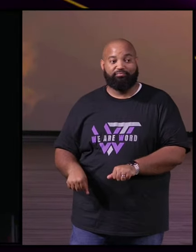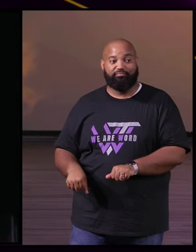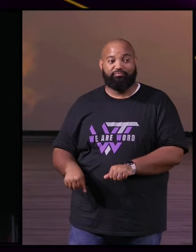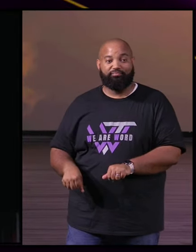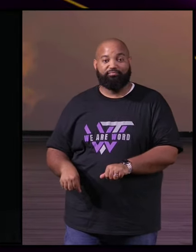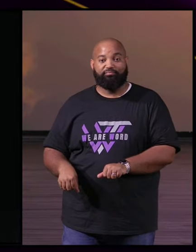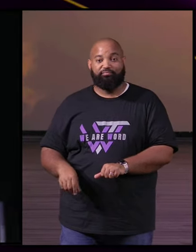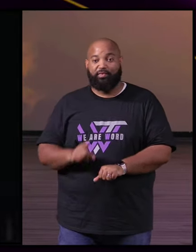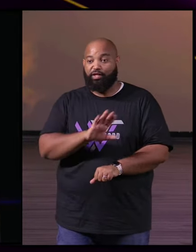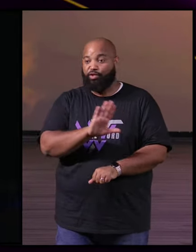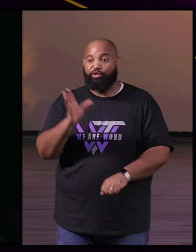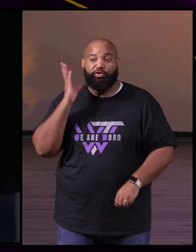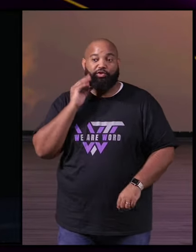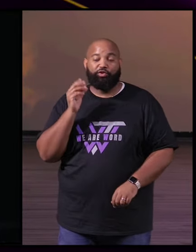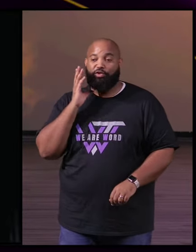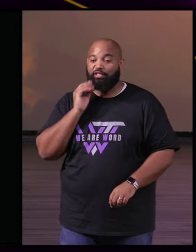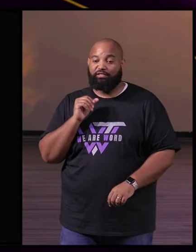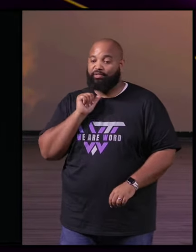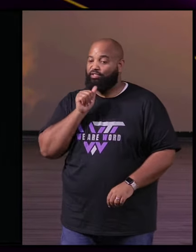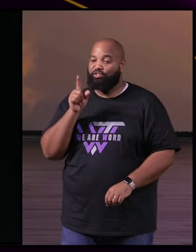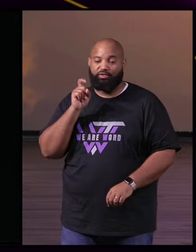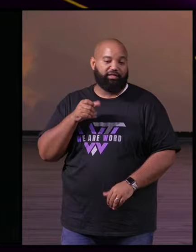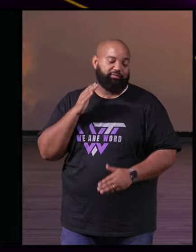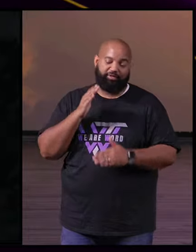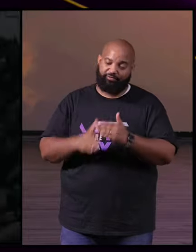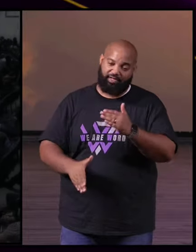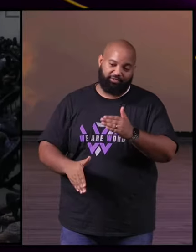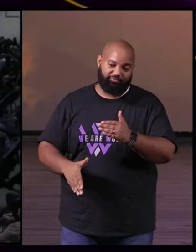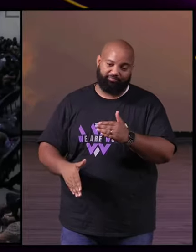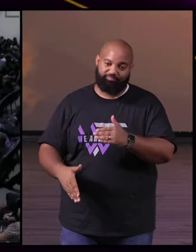then what you're going through doesn't have to be final.